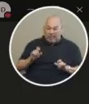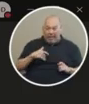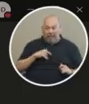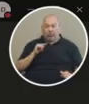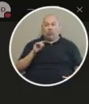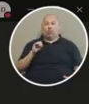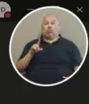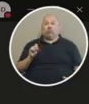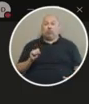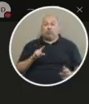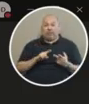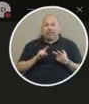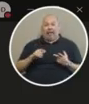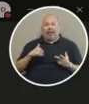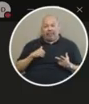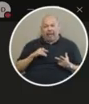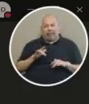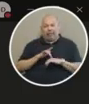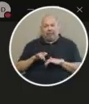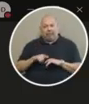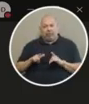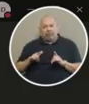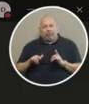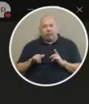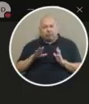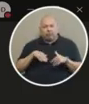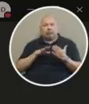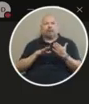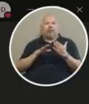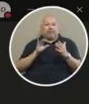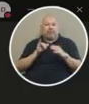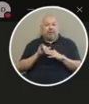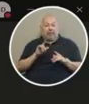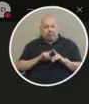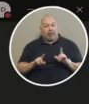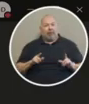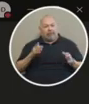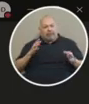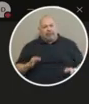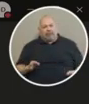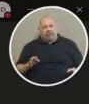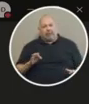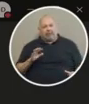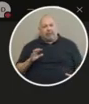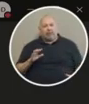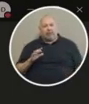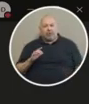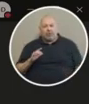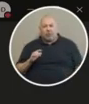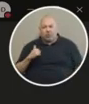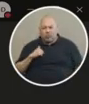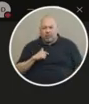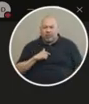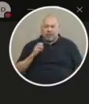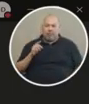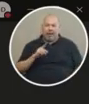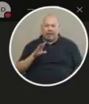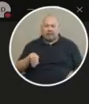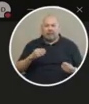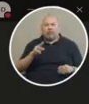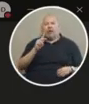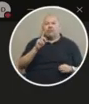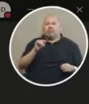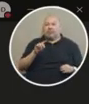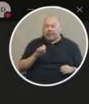tools, those resources available in order to be able to address this challenge. But definitely, we will come back and we will give you updates